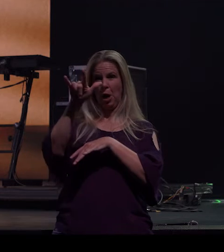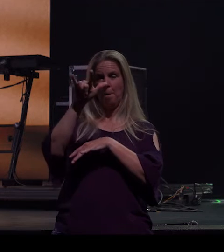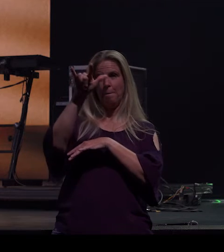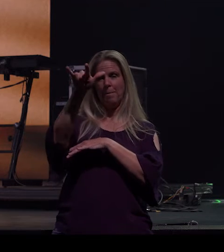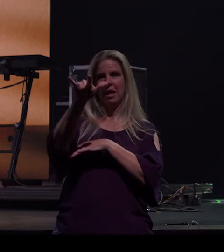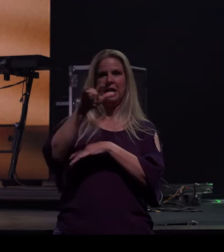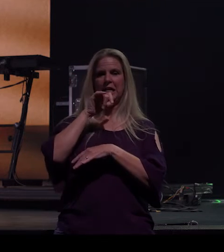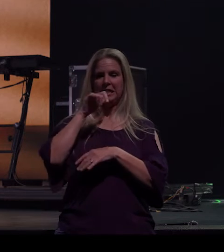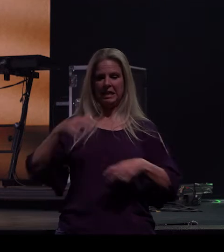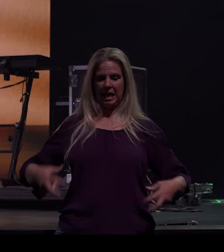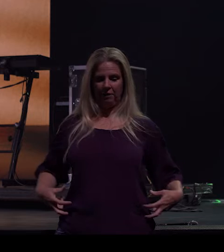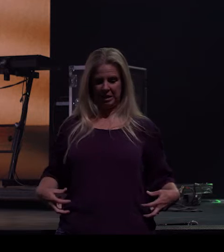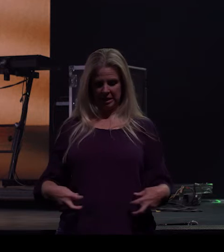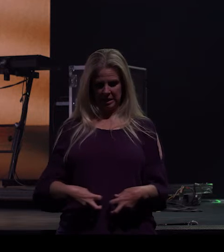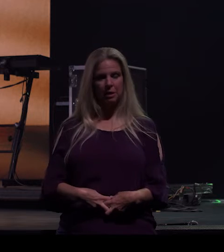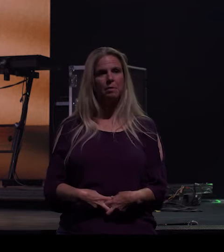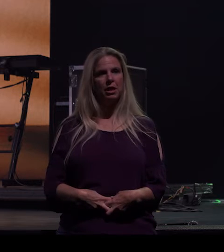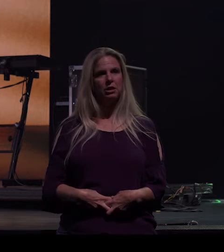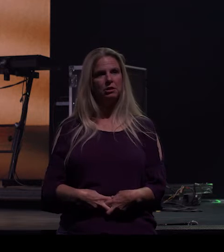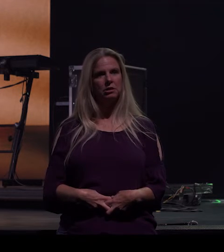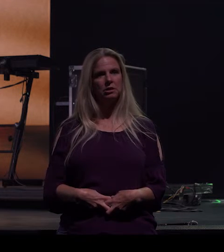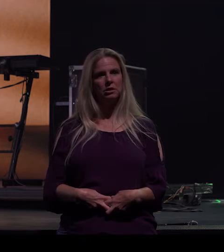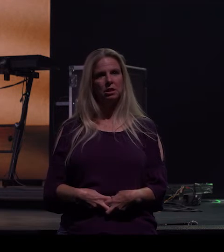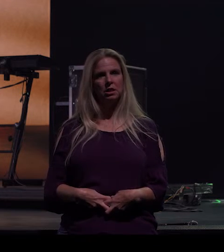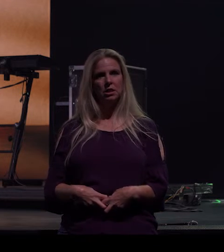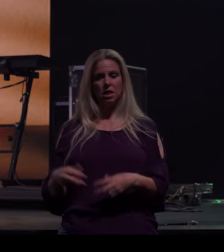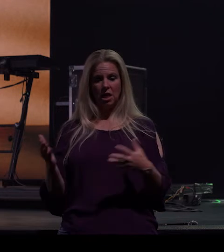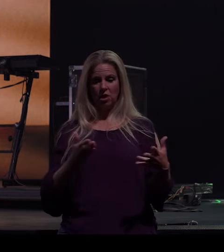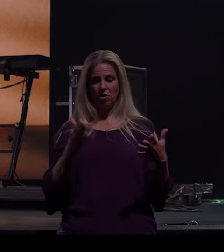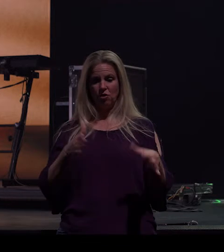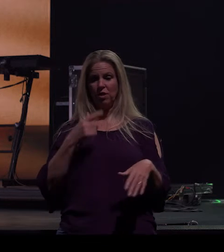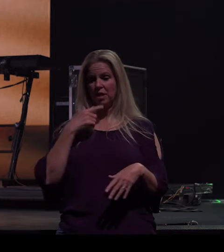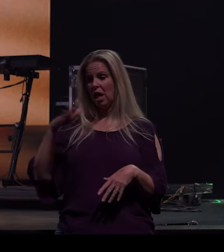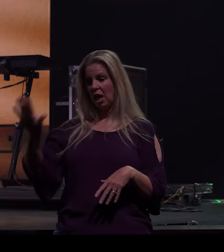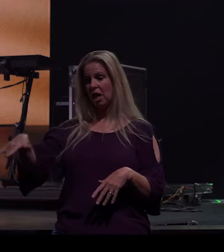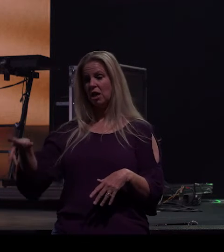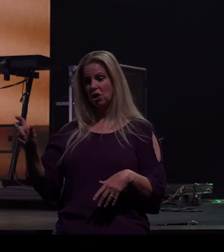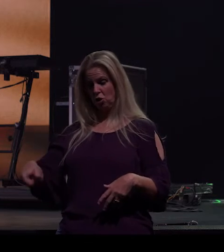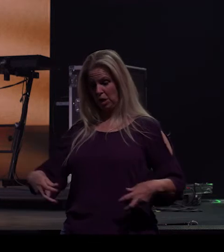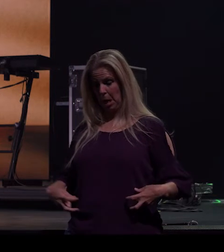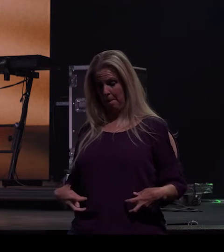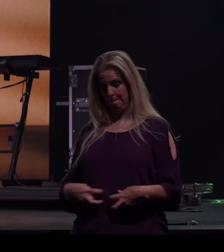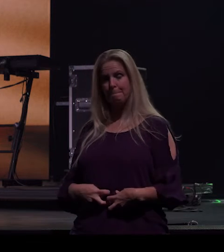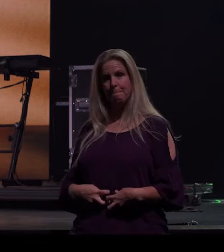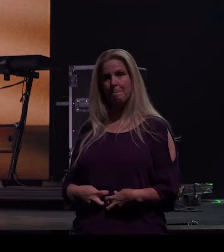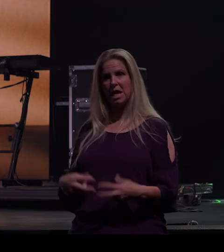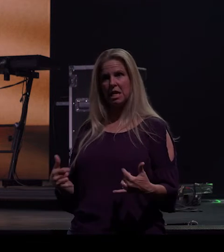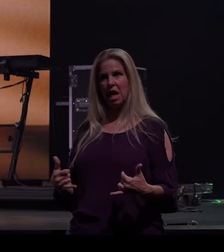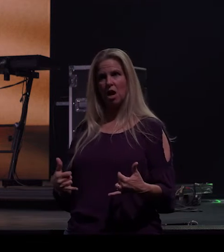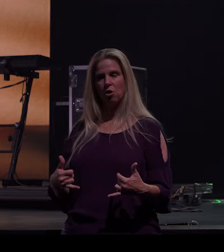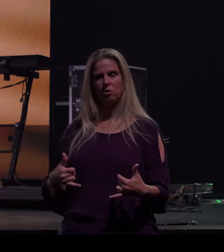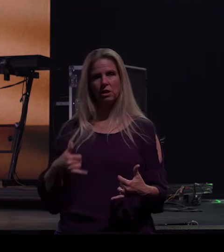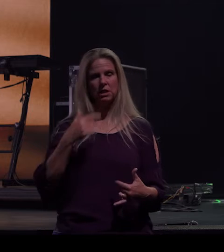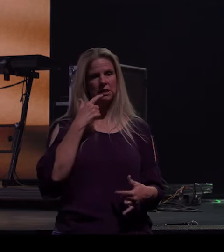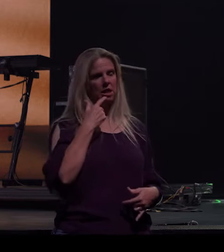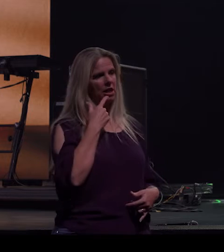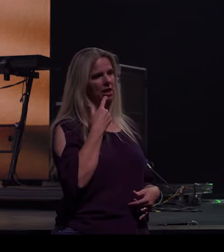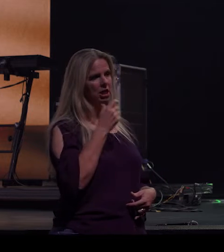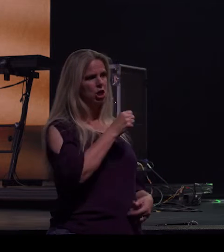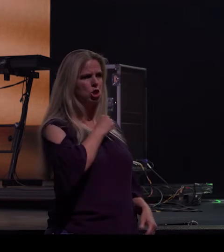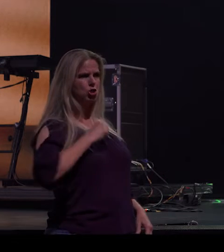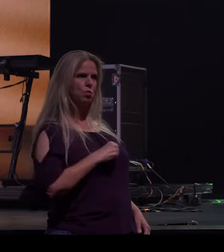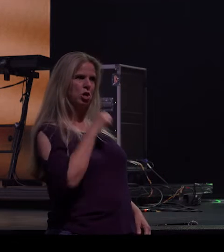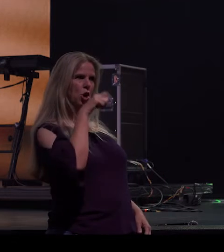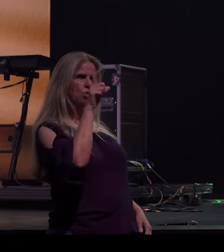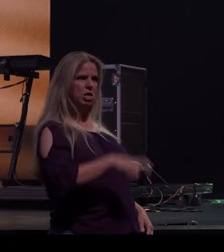airplane, didn't have a seatbelt buckled, and the flight attendant looked at him and said, "Mr. Ali, you need to buckle your seatbelt immediately." And he looked at her and he said, "Superman